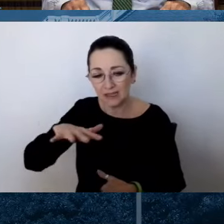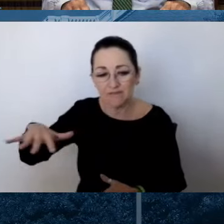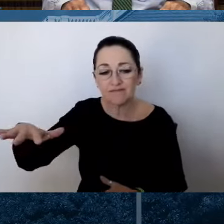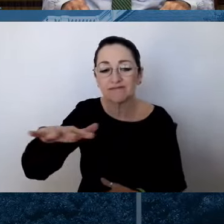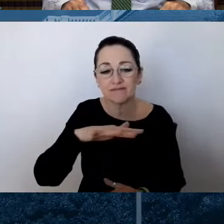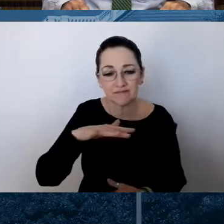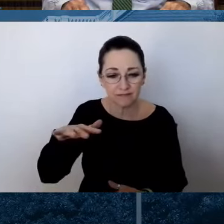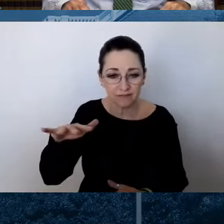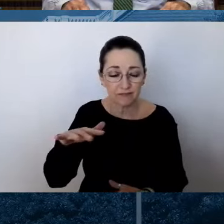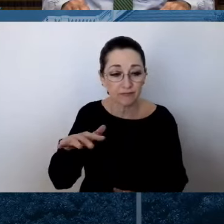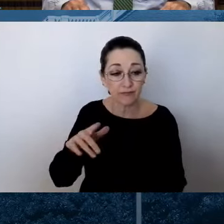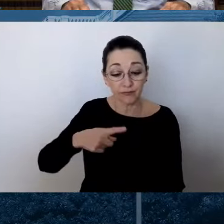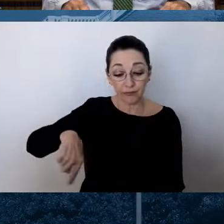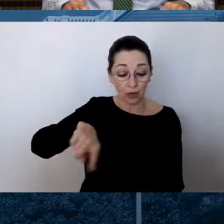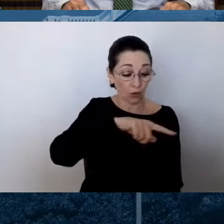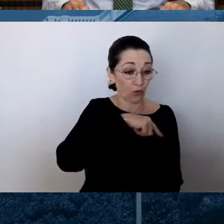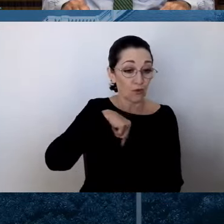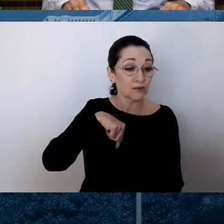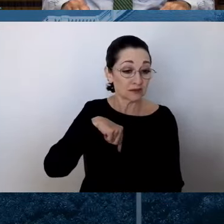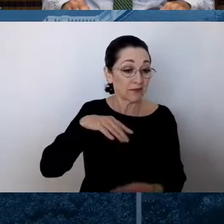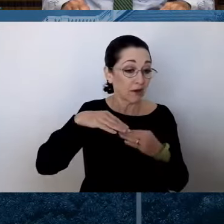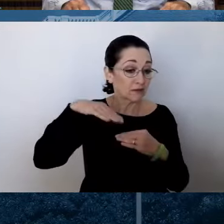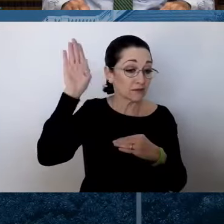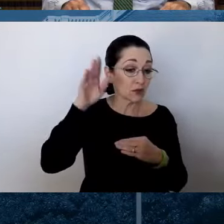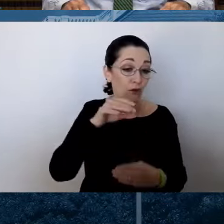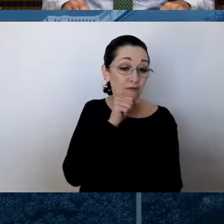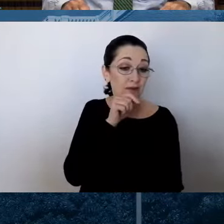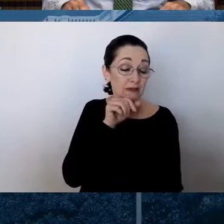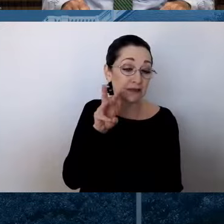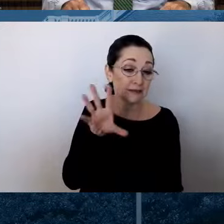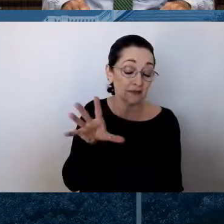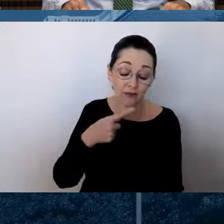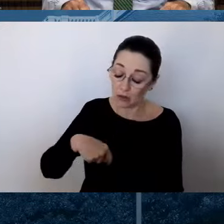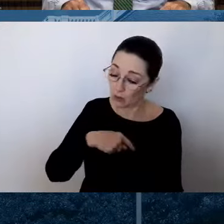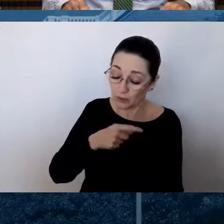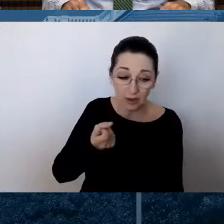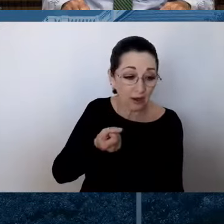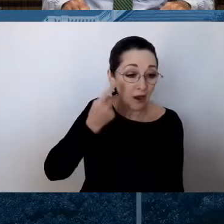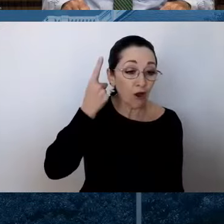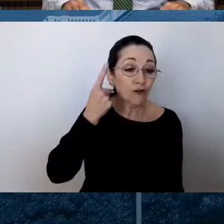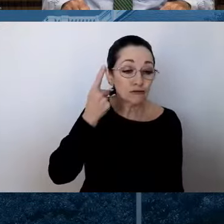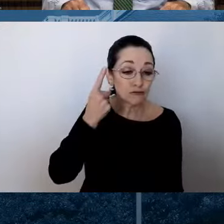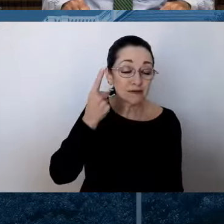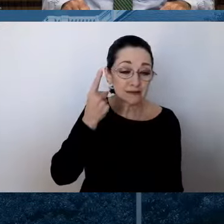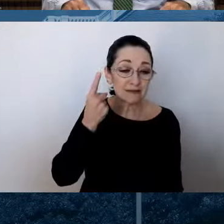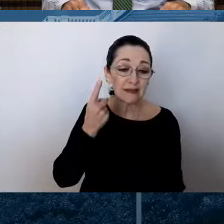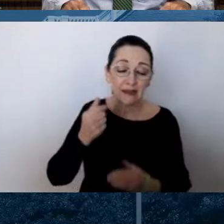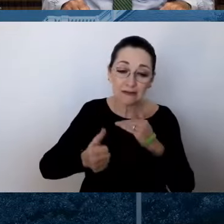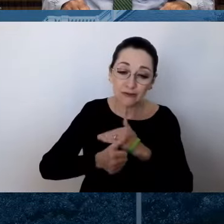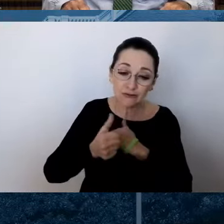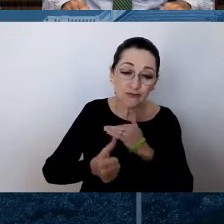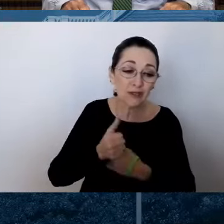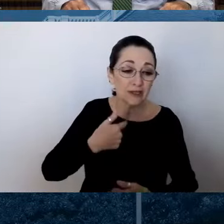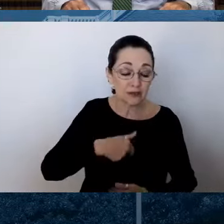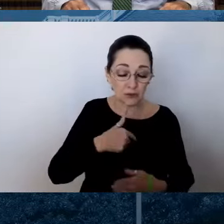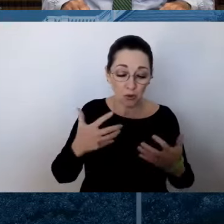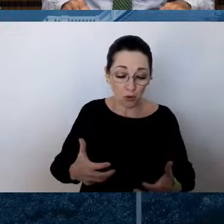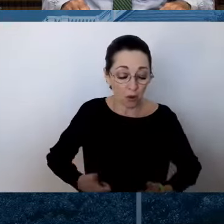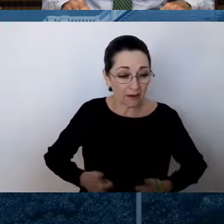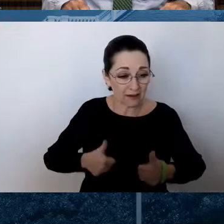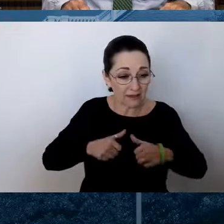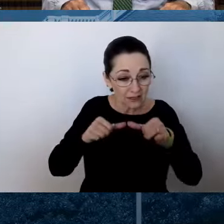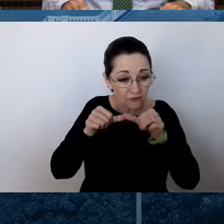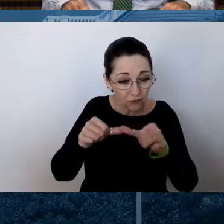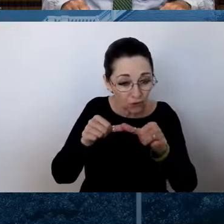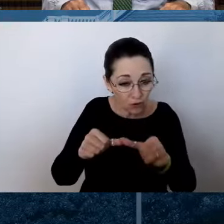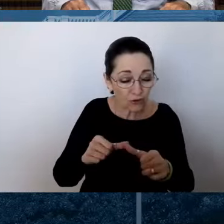are 65 and older, we understand the risk. We want to live longer. We want to protect our families and